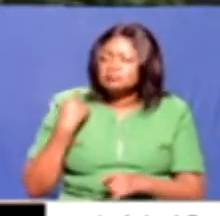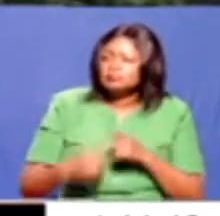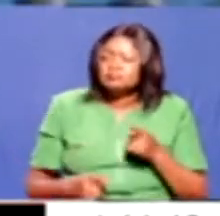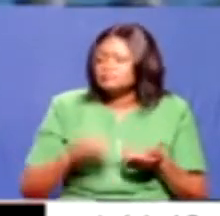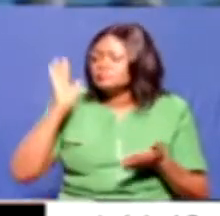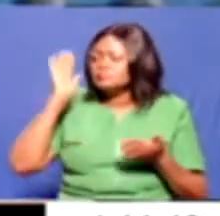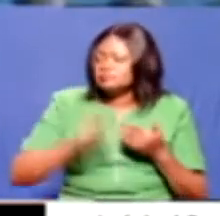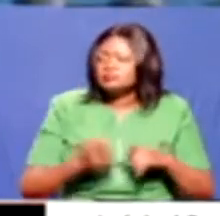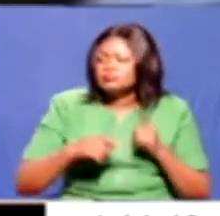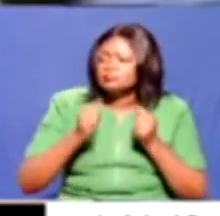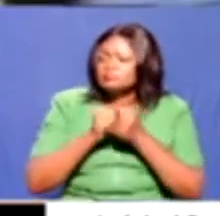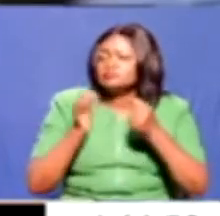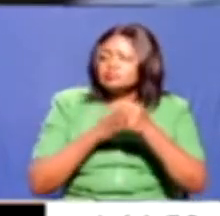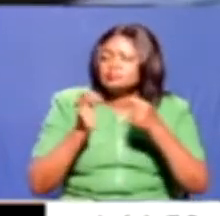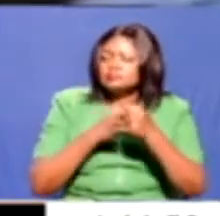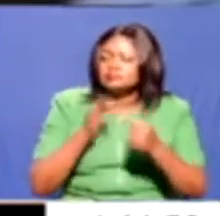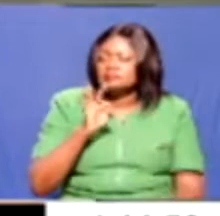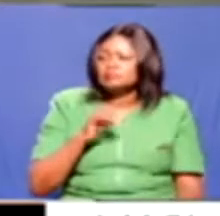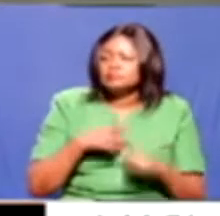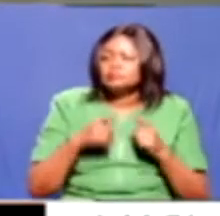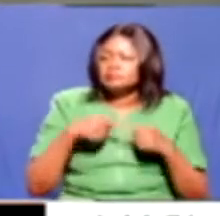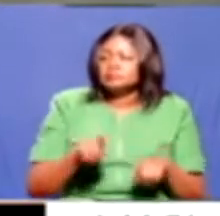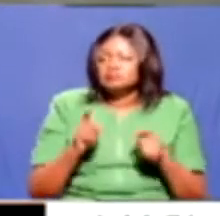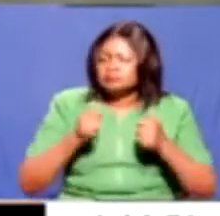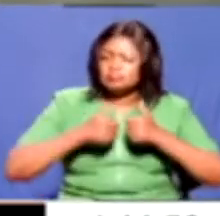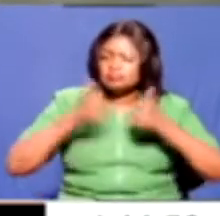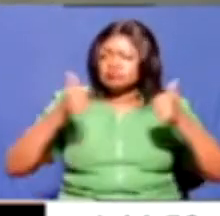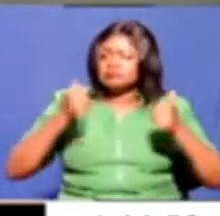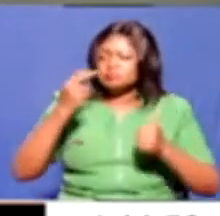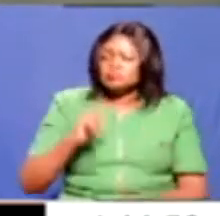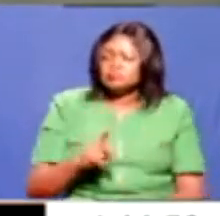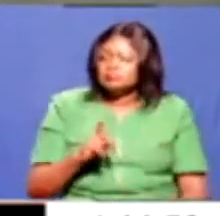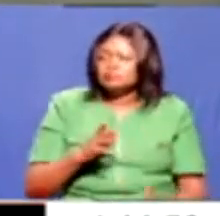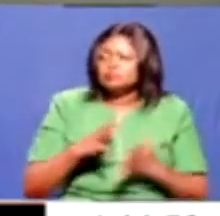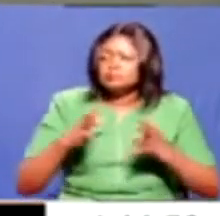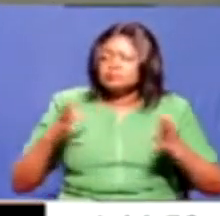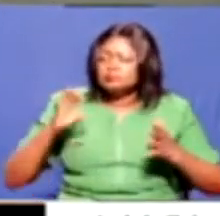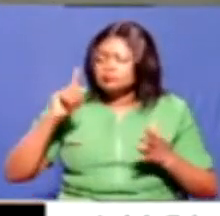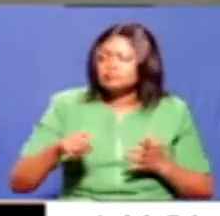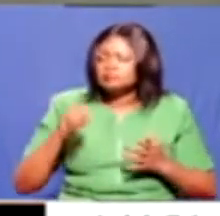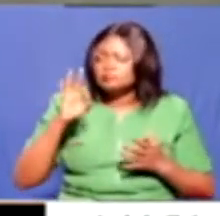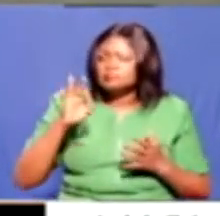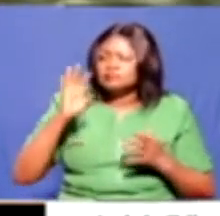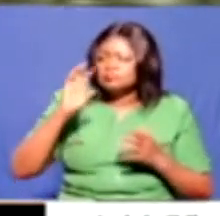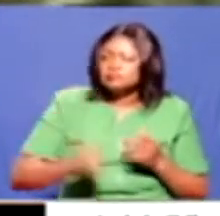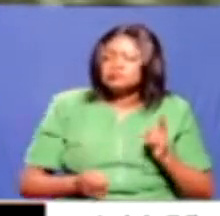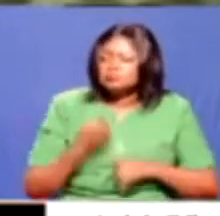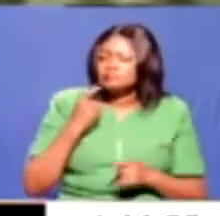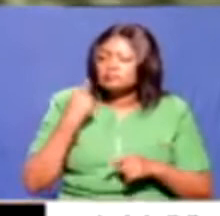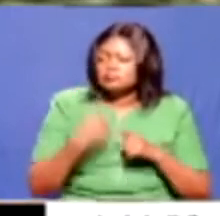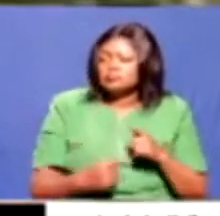since 1983, but it has gained ground in 2021, expanding 3.1% in the first quarter